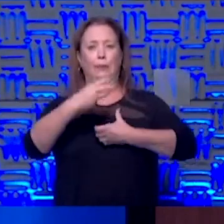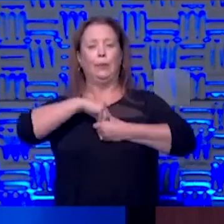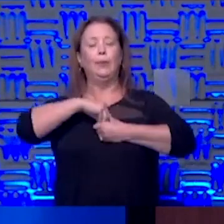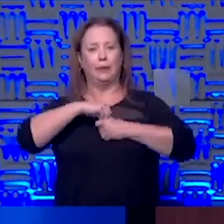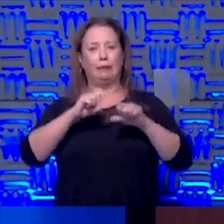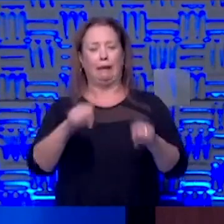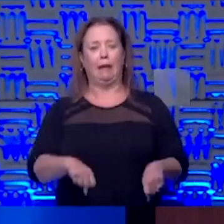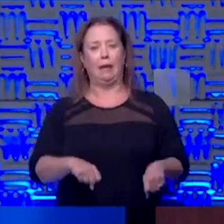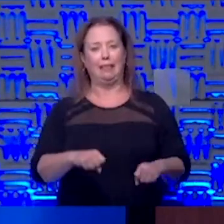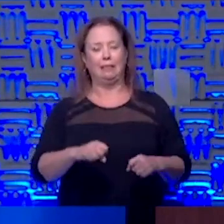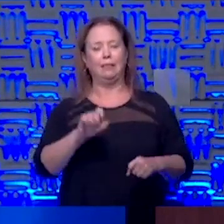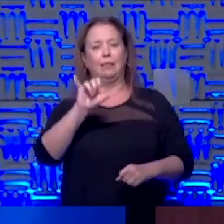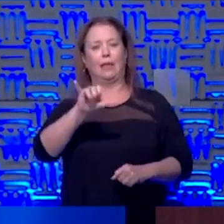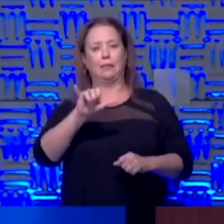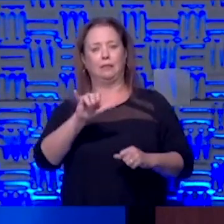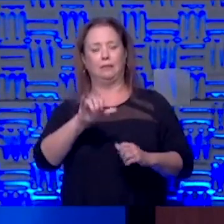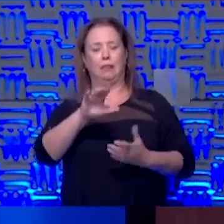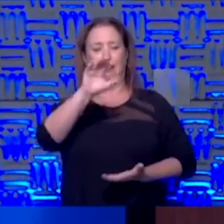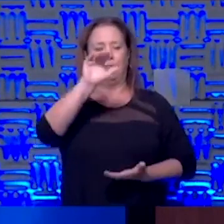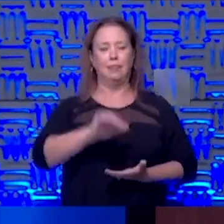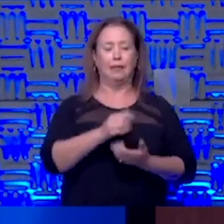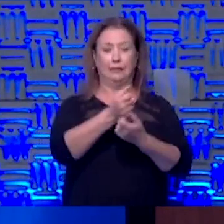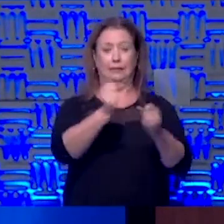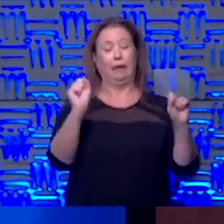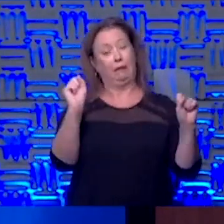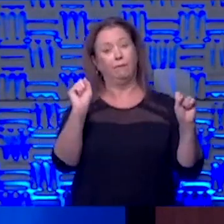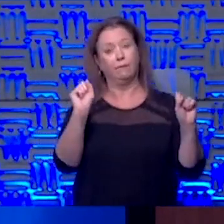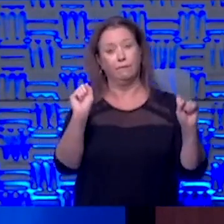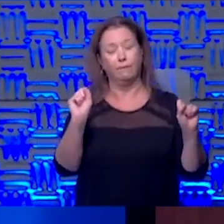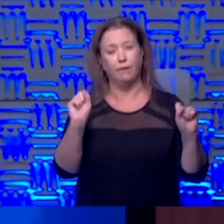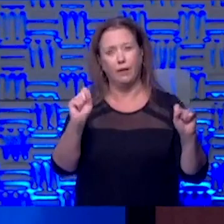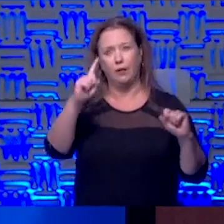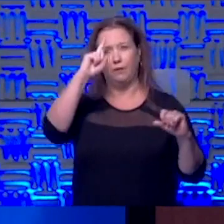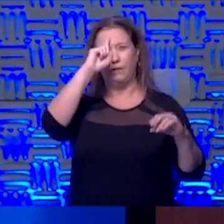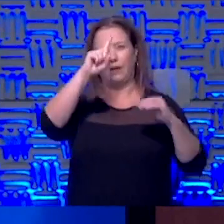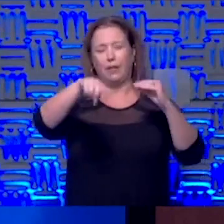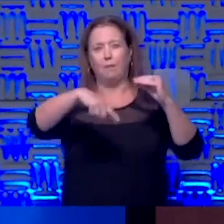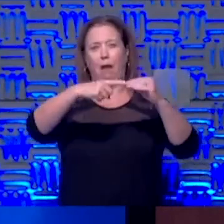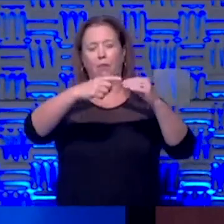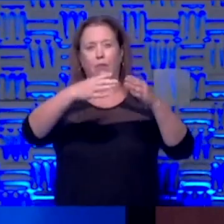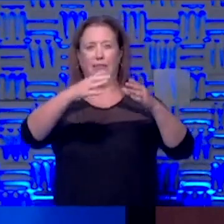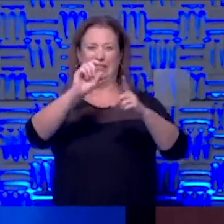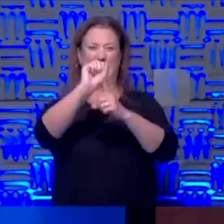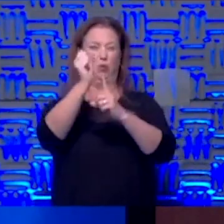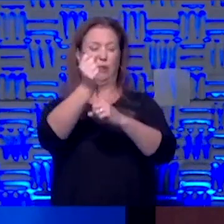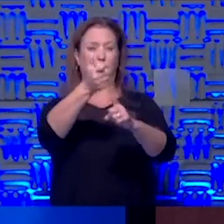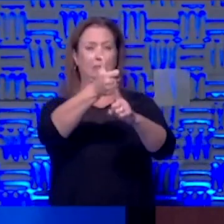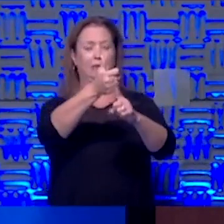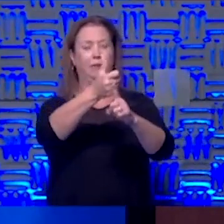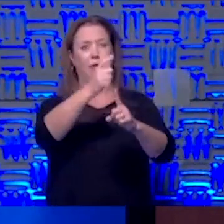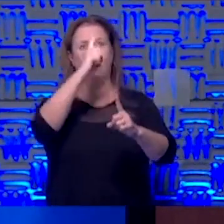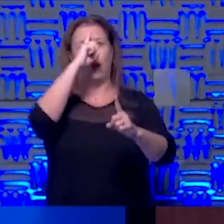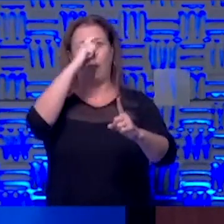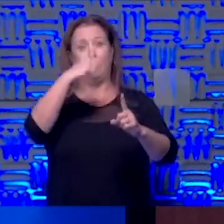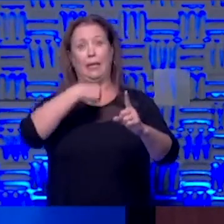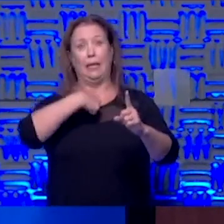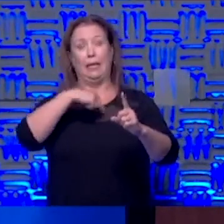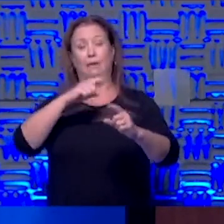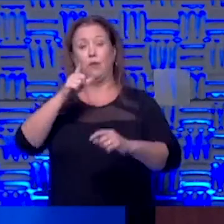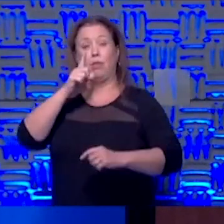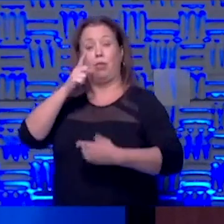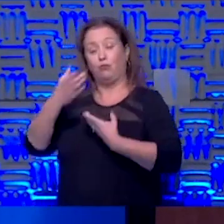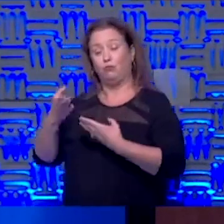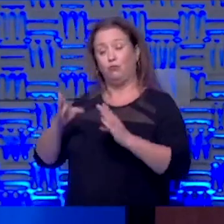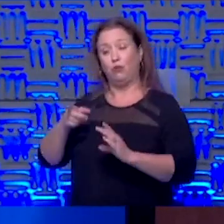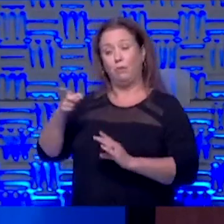so I think that's what makes it less safe. And I think you just have to think about what the full situation is. So to me, the question about the lunchroom